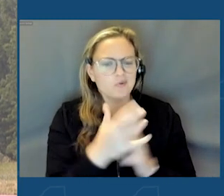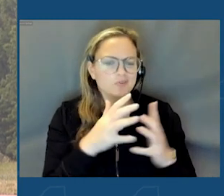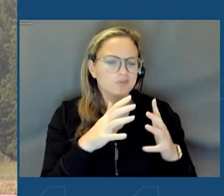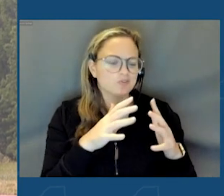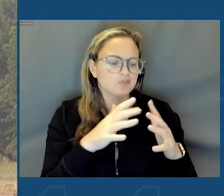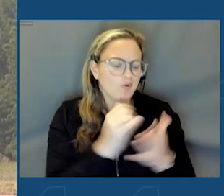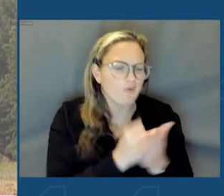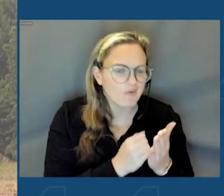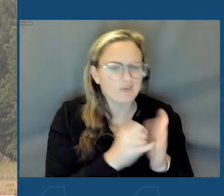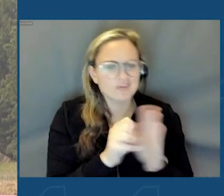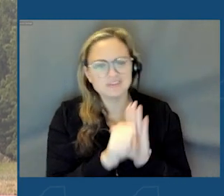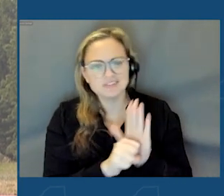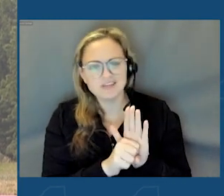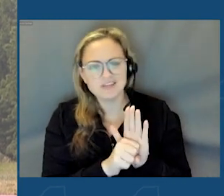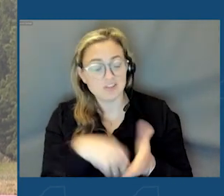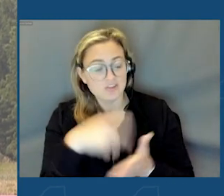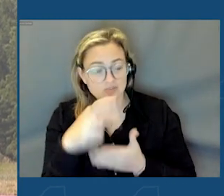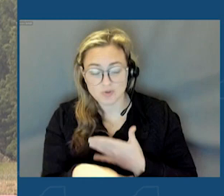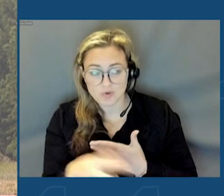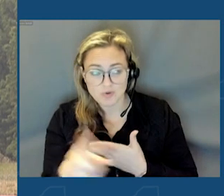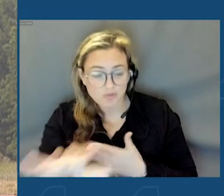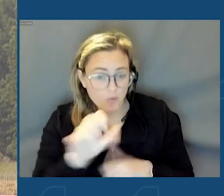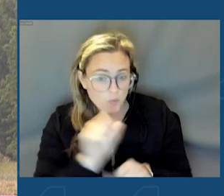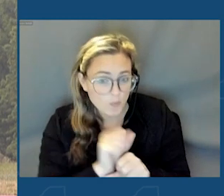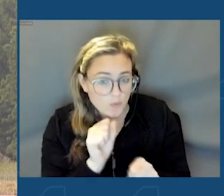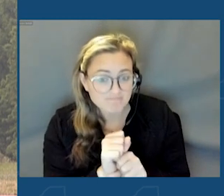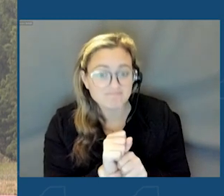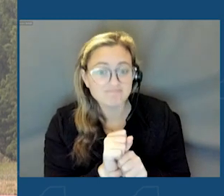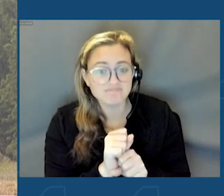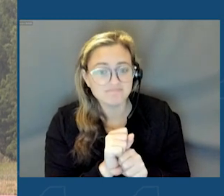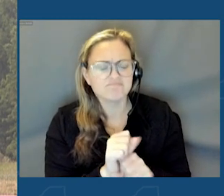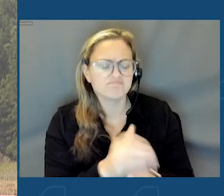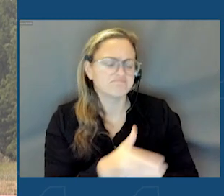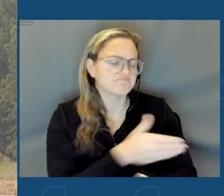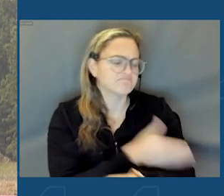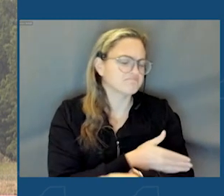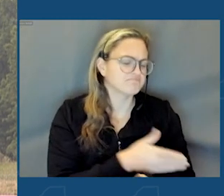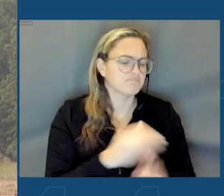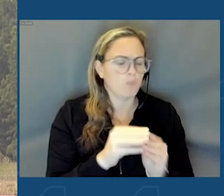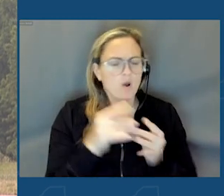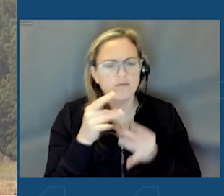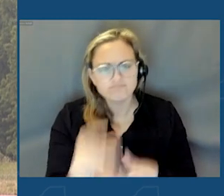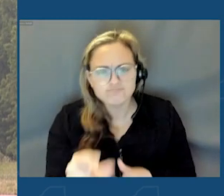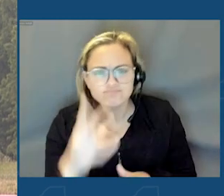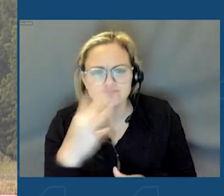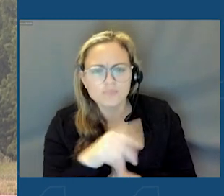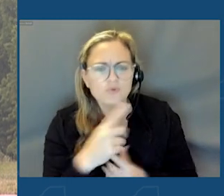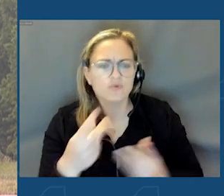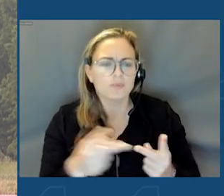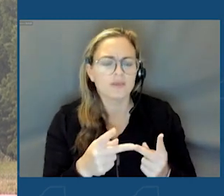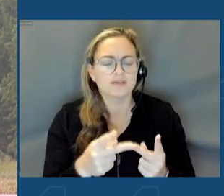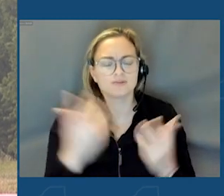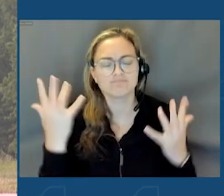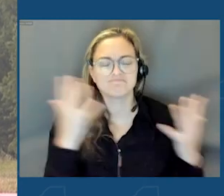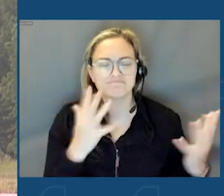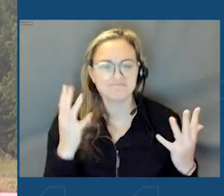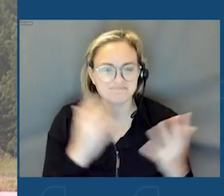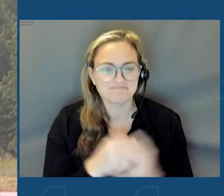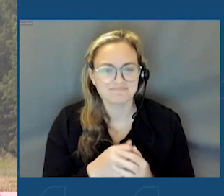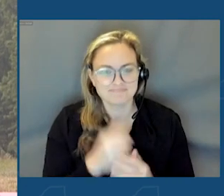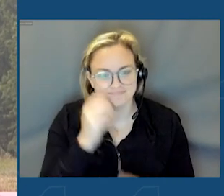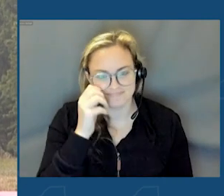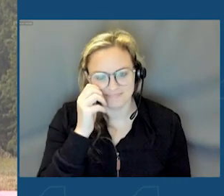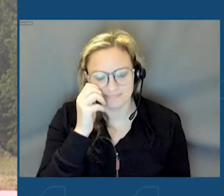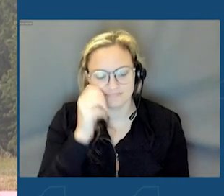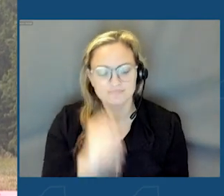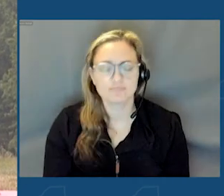as a result of that and your many years of service, we are a better, more fascinating place. Let's give another round of applause to Mauro Manis.